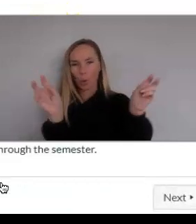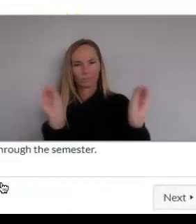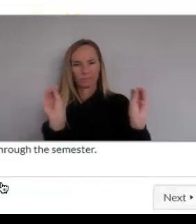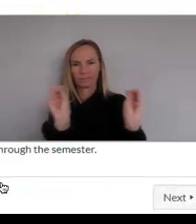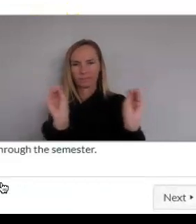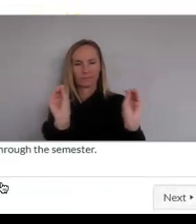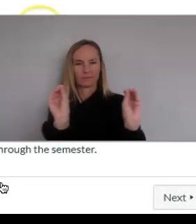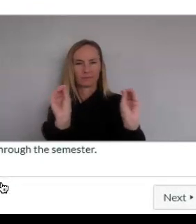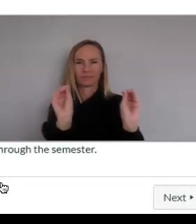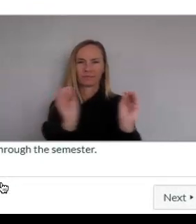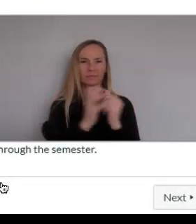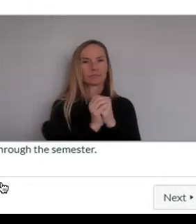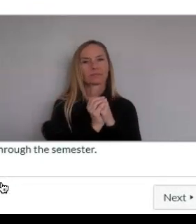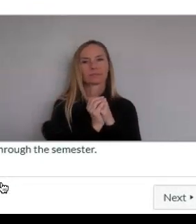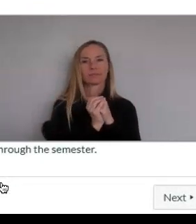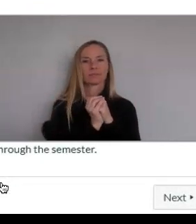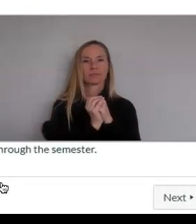that happens with